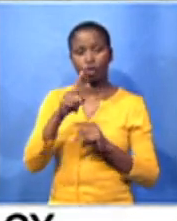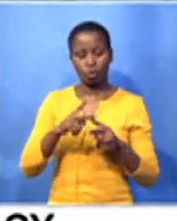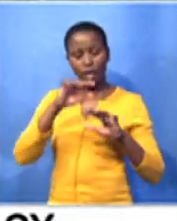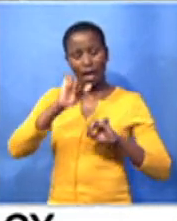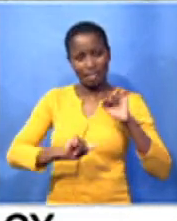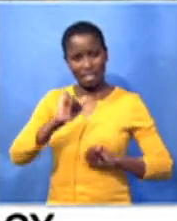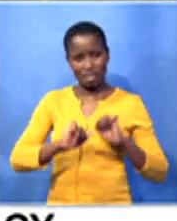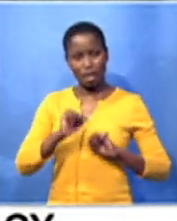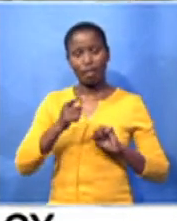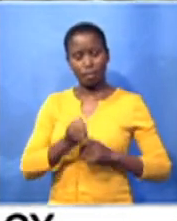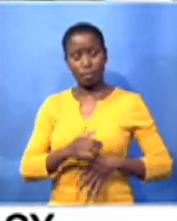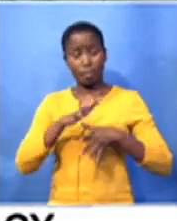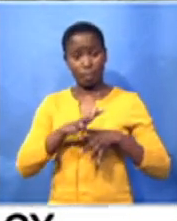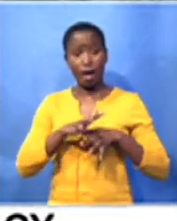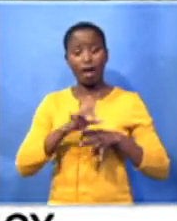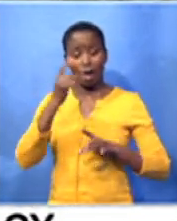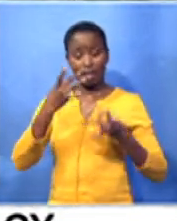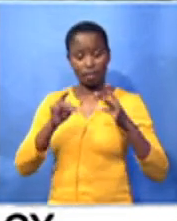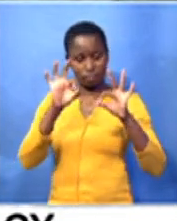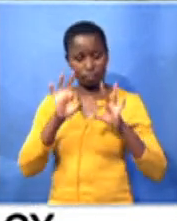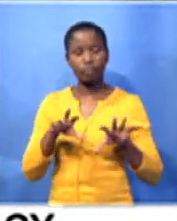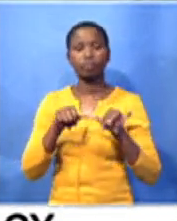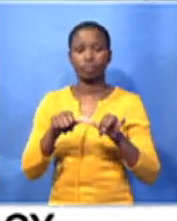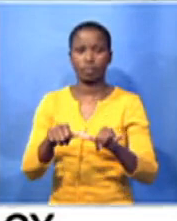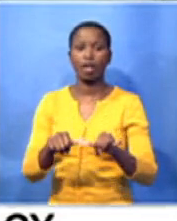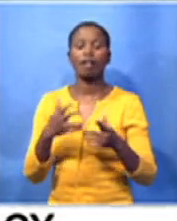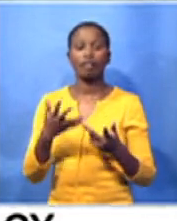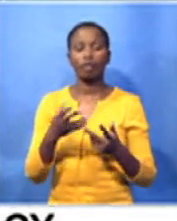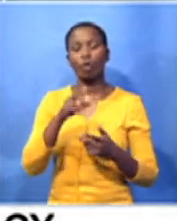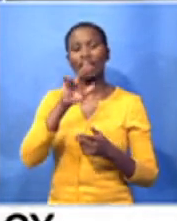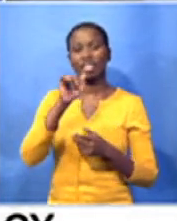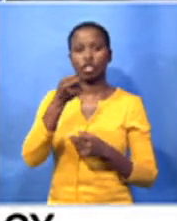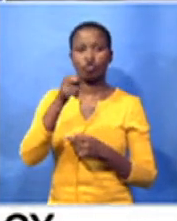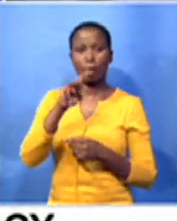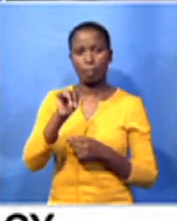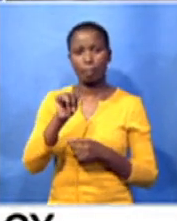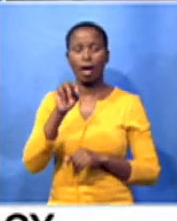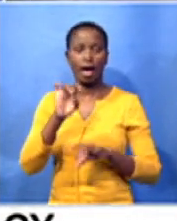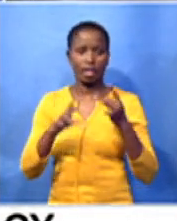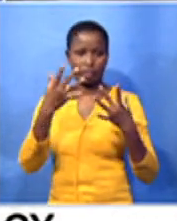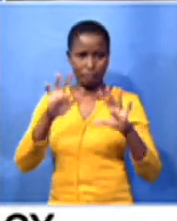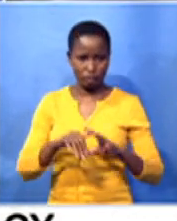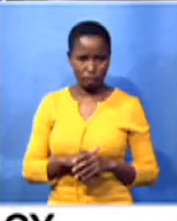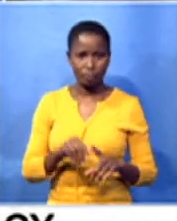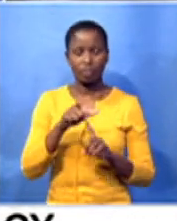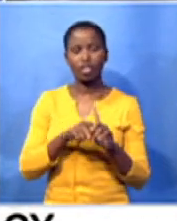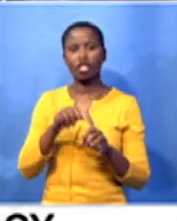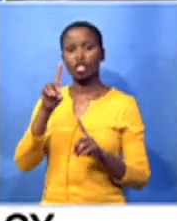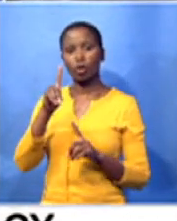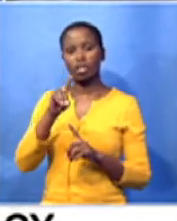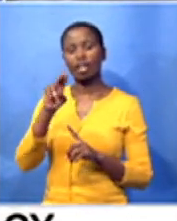primary analysis was consistent with the interim analysis. This was Dr. Fauci a day